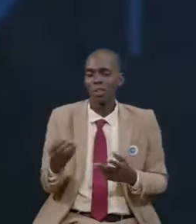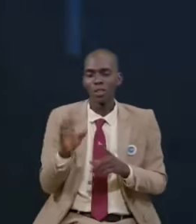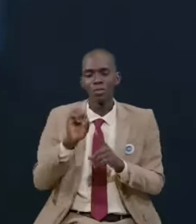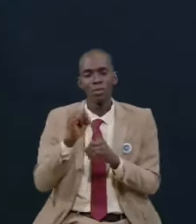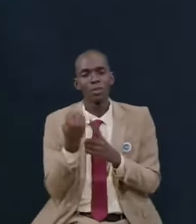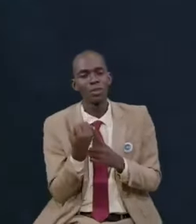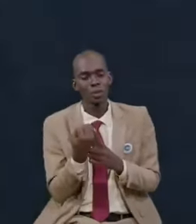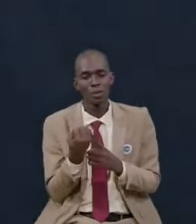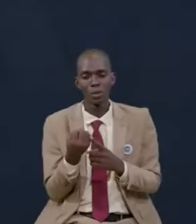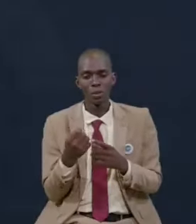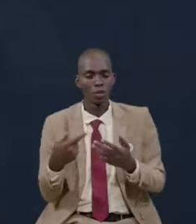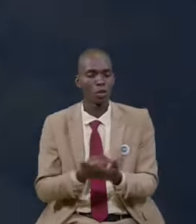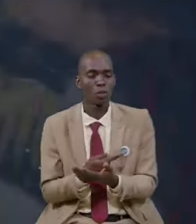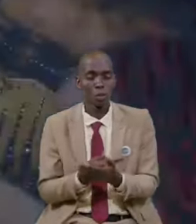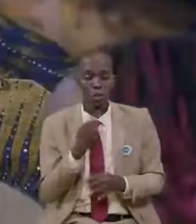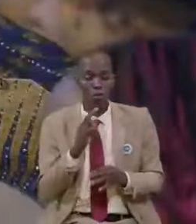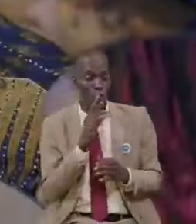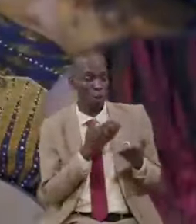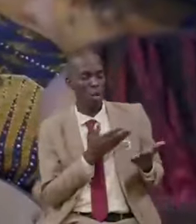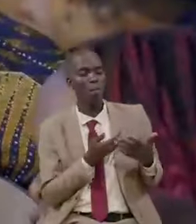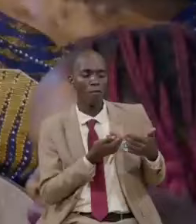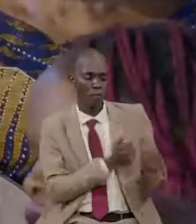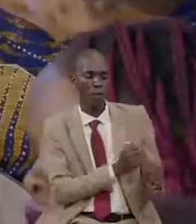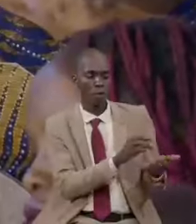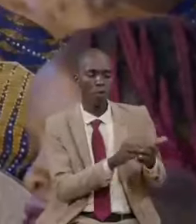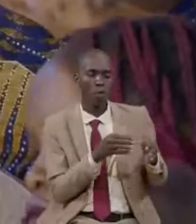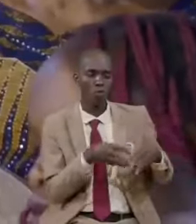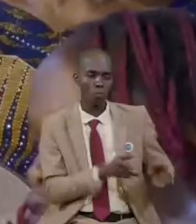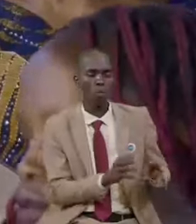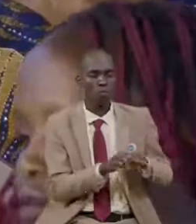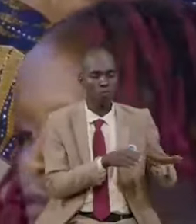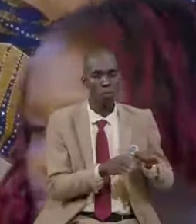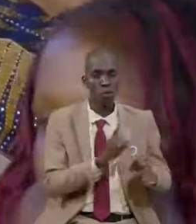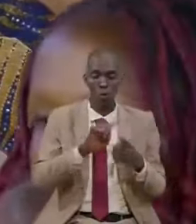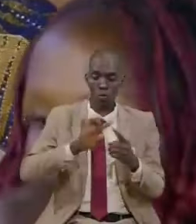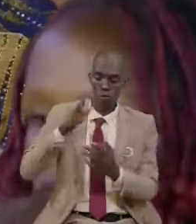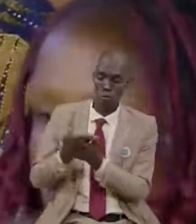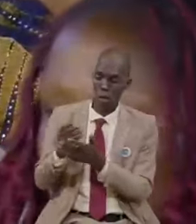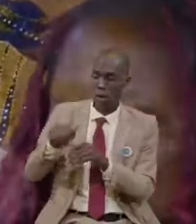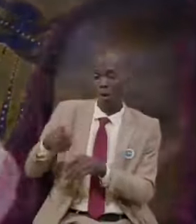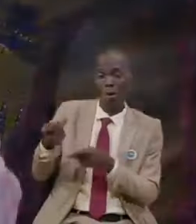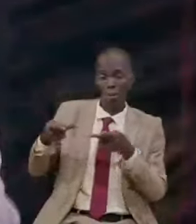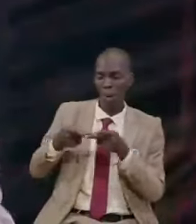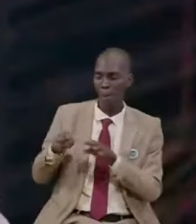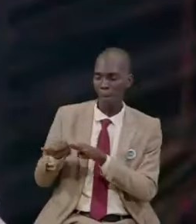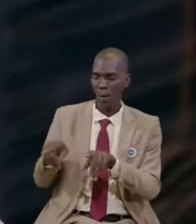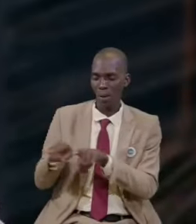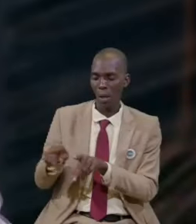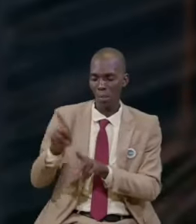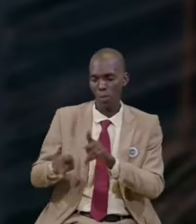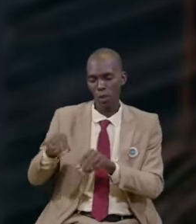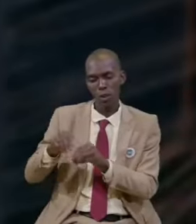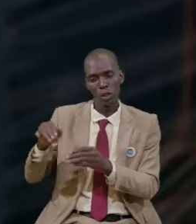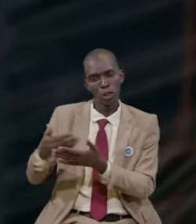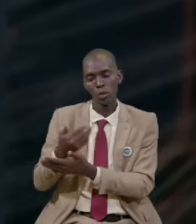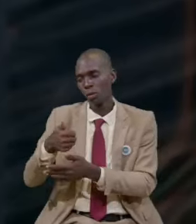there, you behave like this. When you are there, you behave like that other way. That's no salvation. But these people, they had